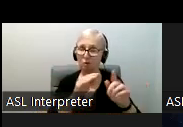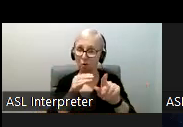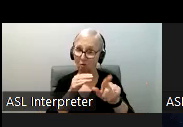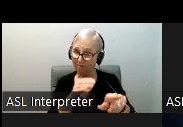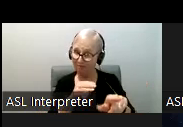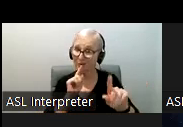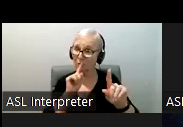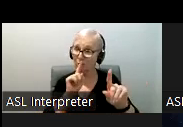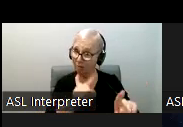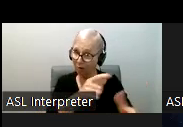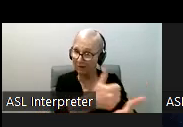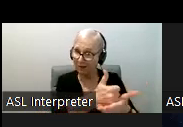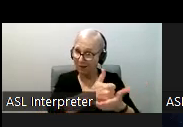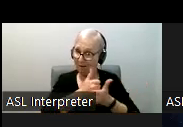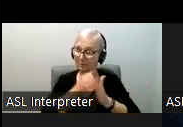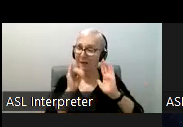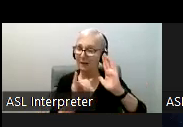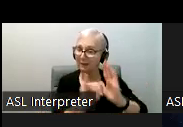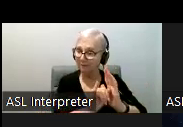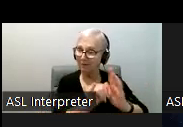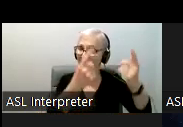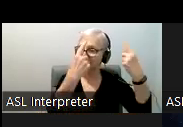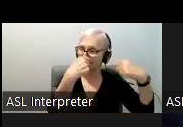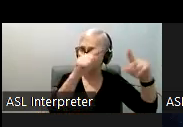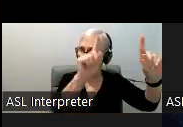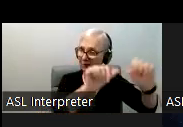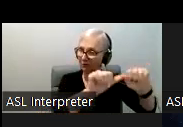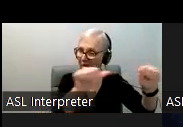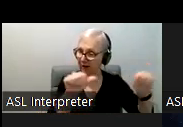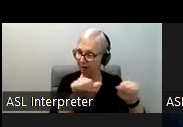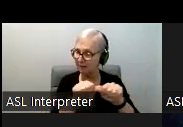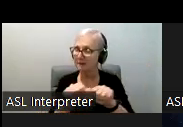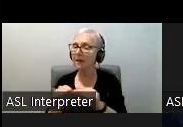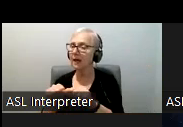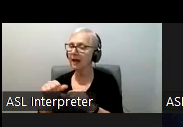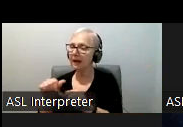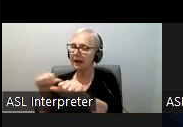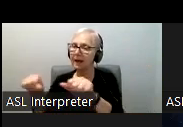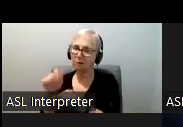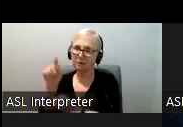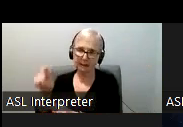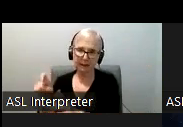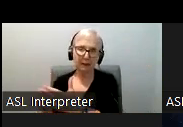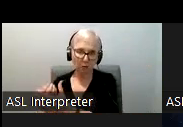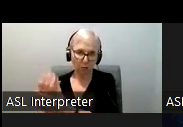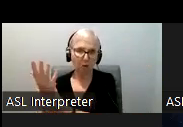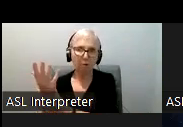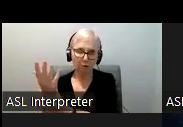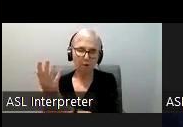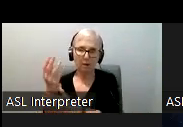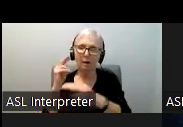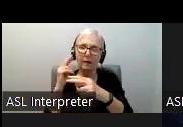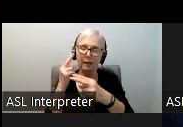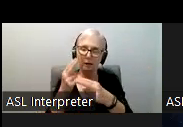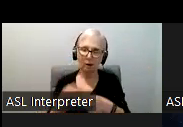we're being successful and also can help us identify areas that we need to grow. The report also called for the